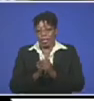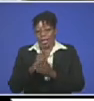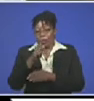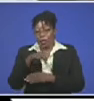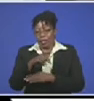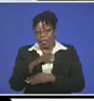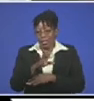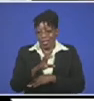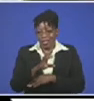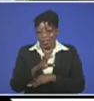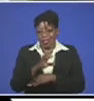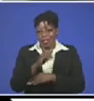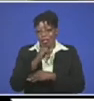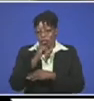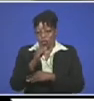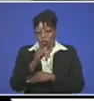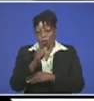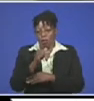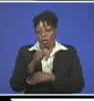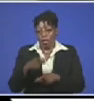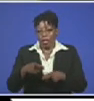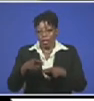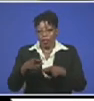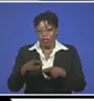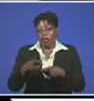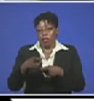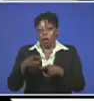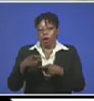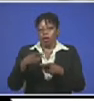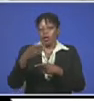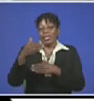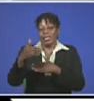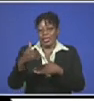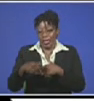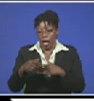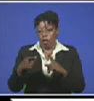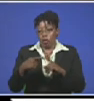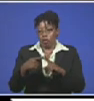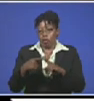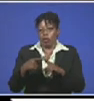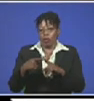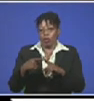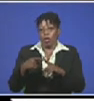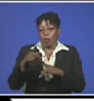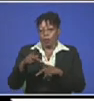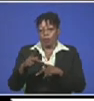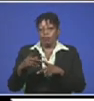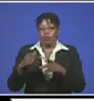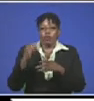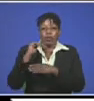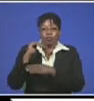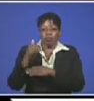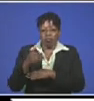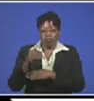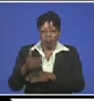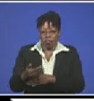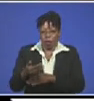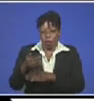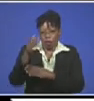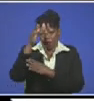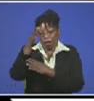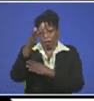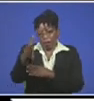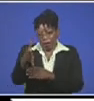Boyd's family. He says his wife and family were extremely supportive during his battle and believes one's health is a gift. The